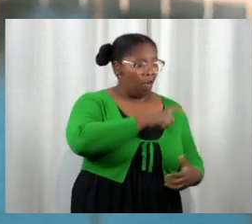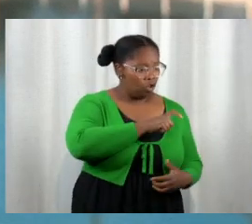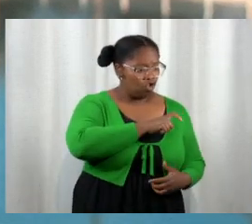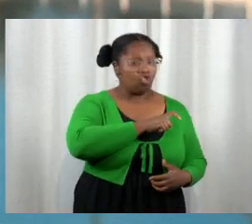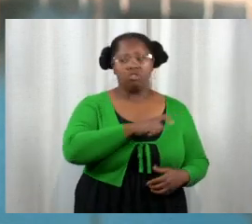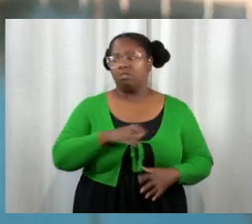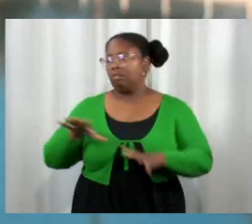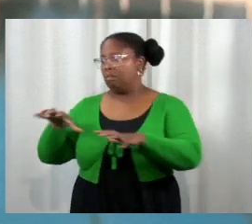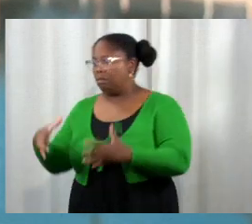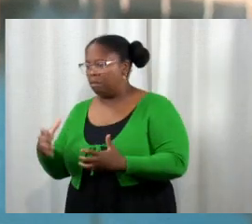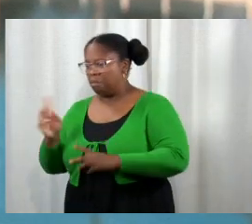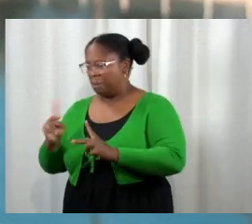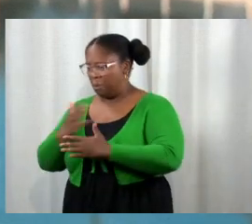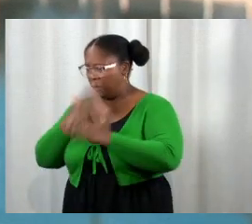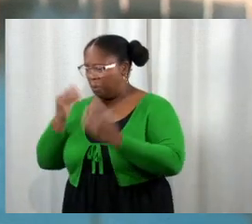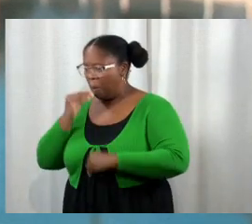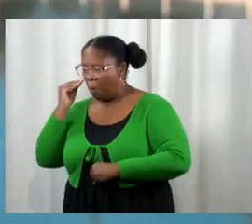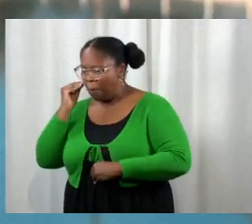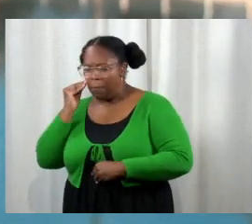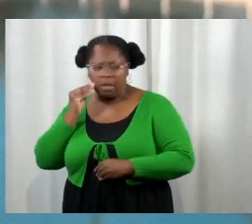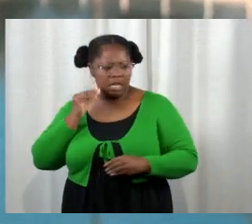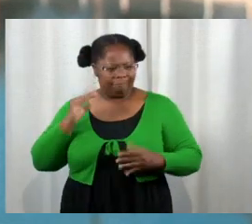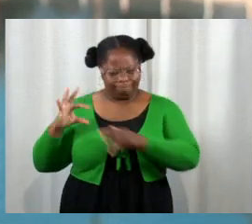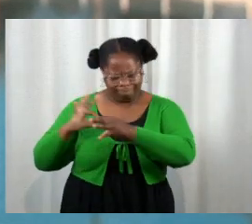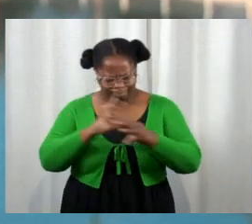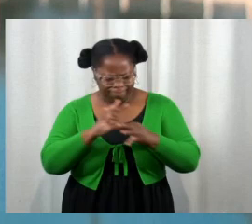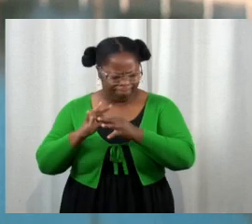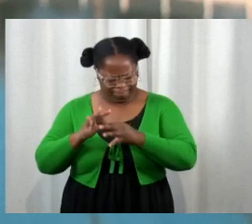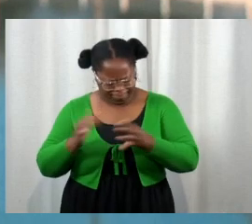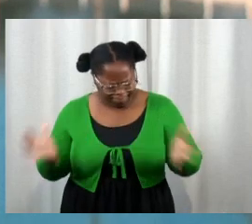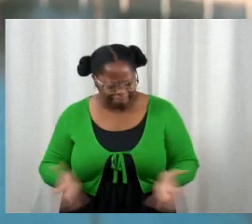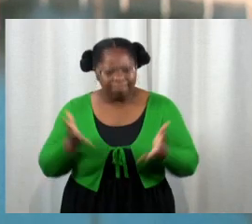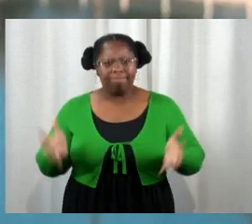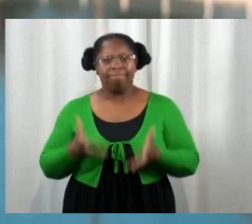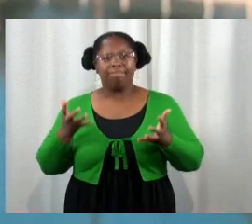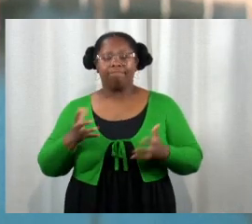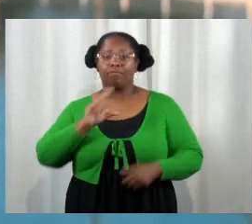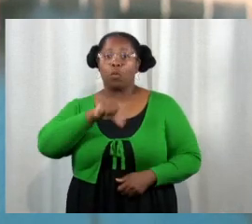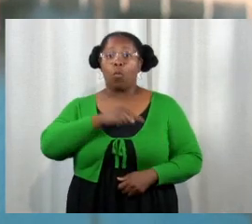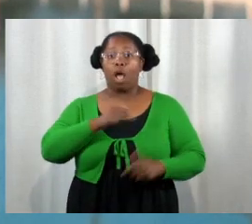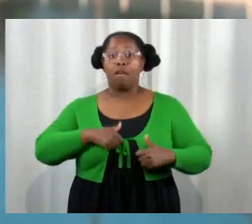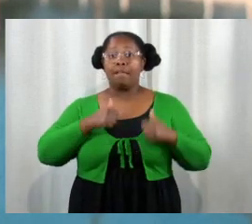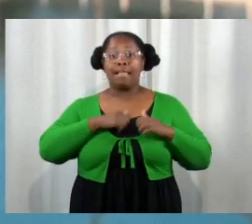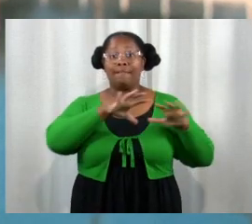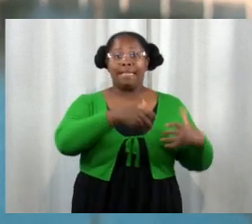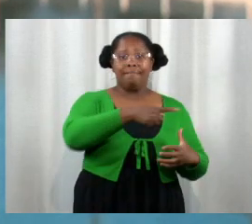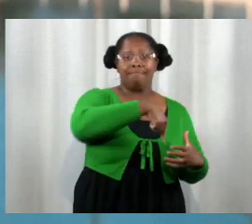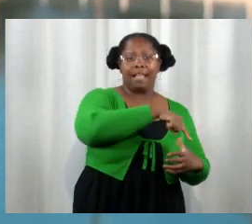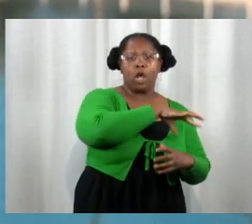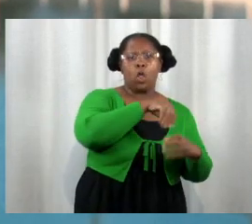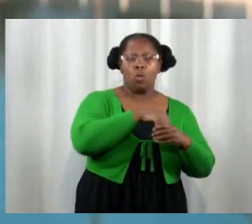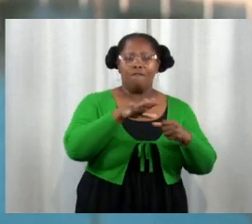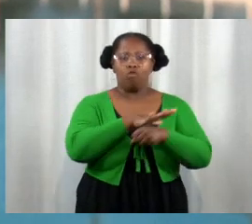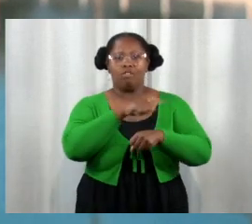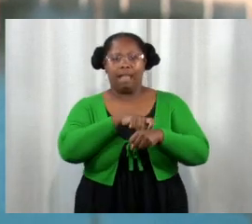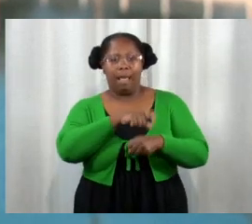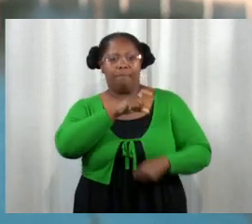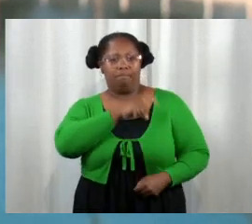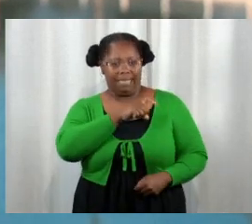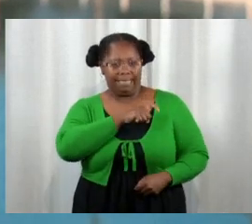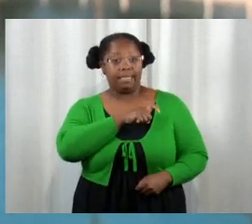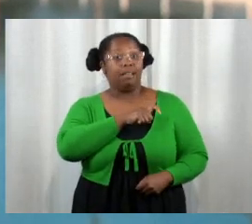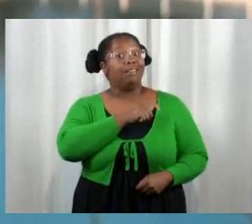those experiencing homelessness in our community. And as the Quality of Life team consists of full-time police officers with specialized